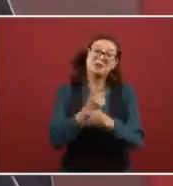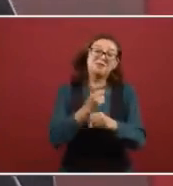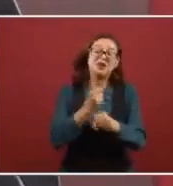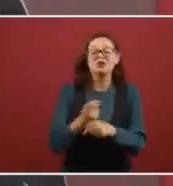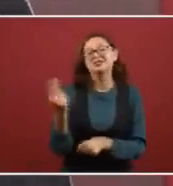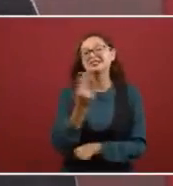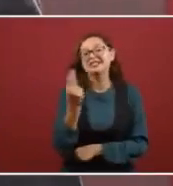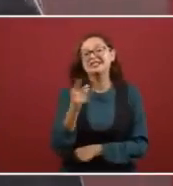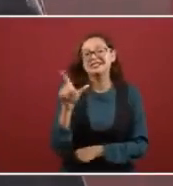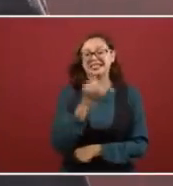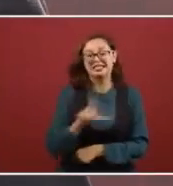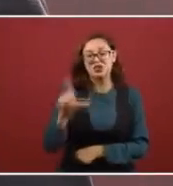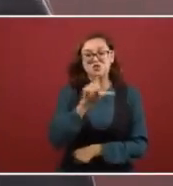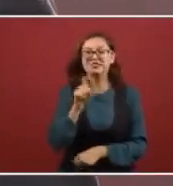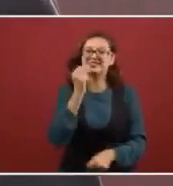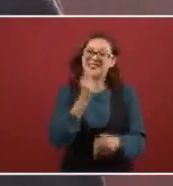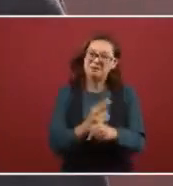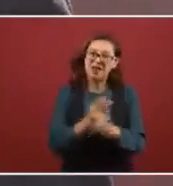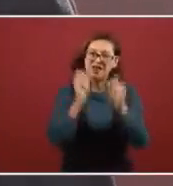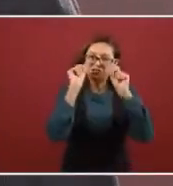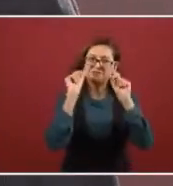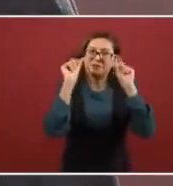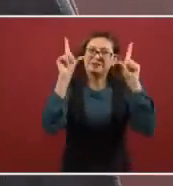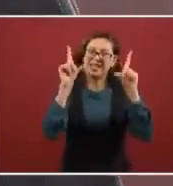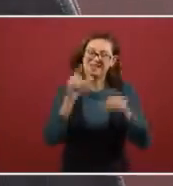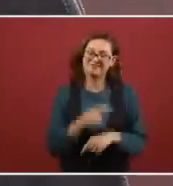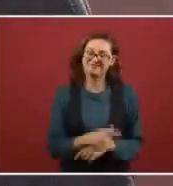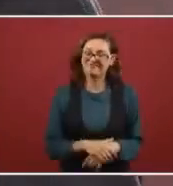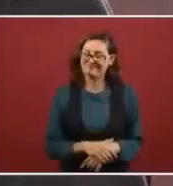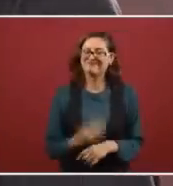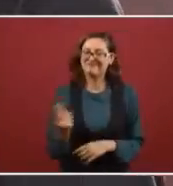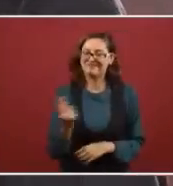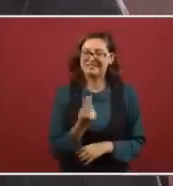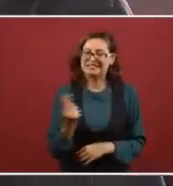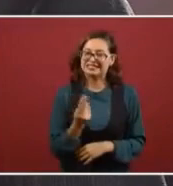Monday and continue.